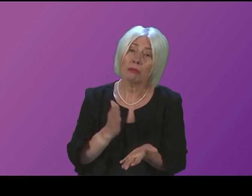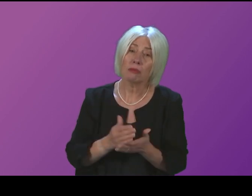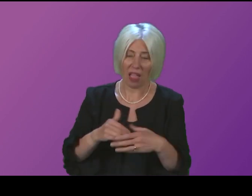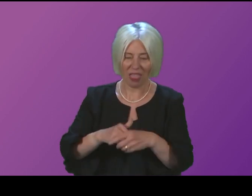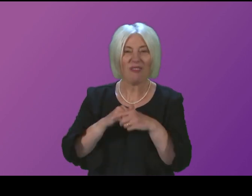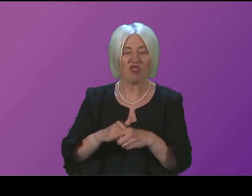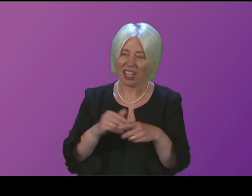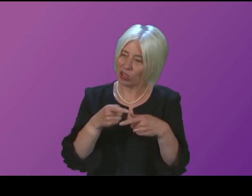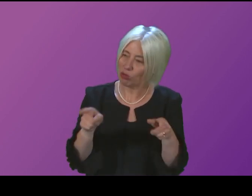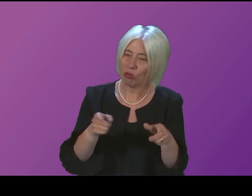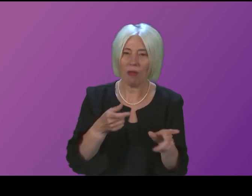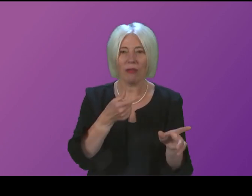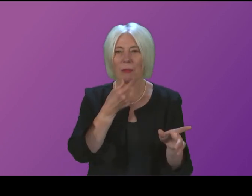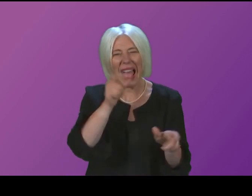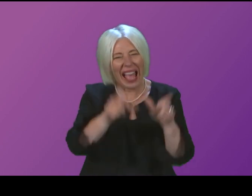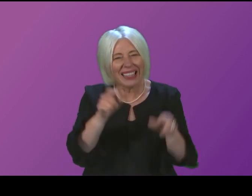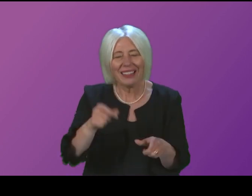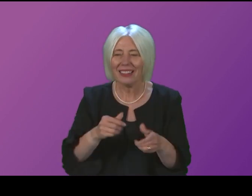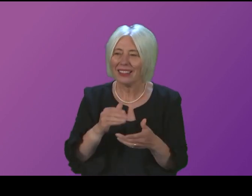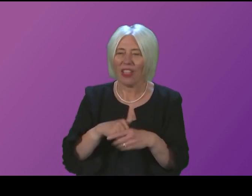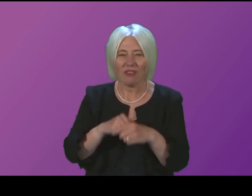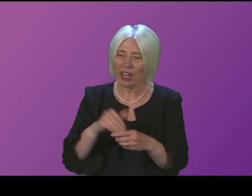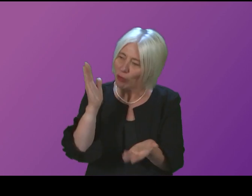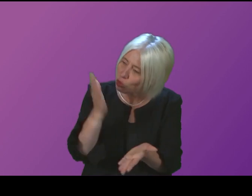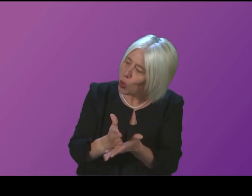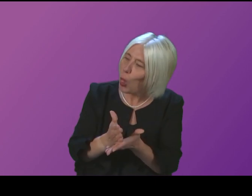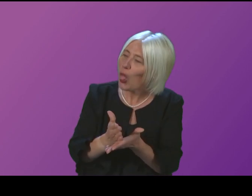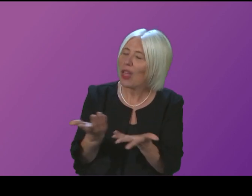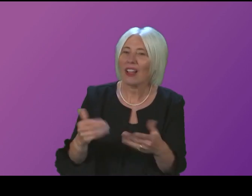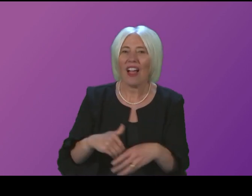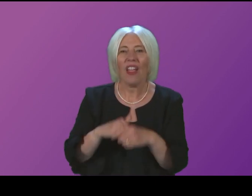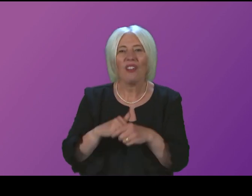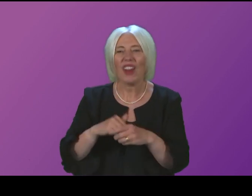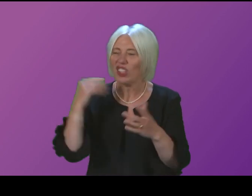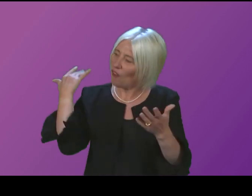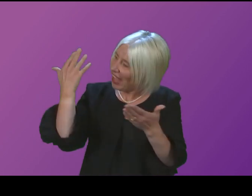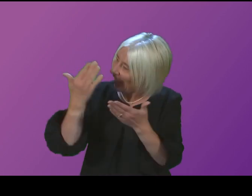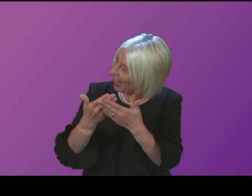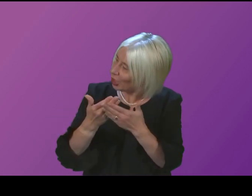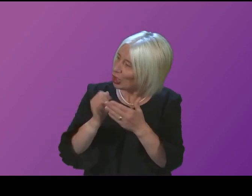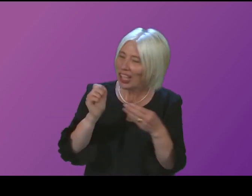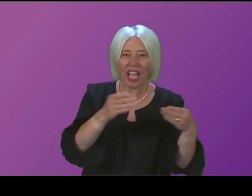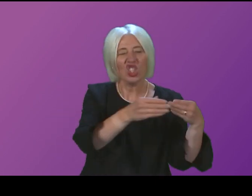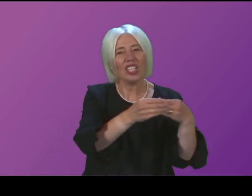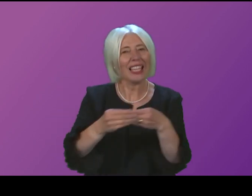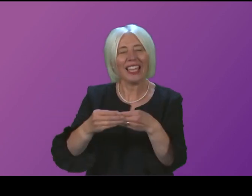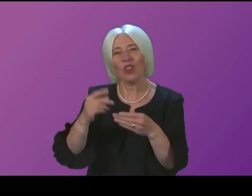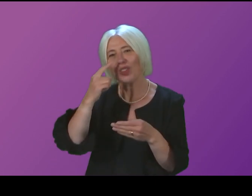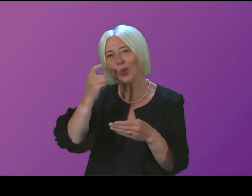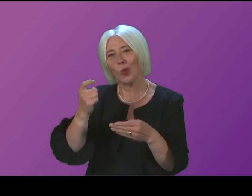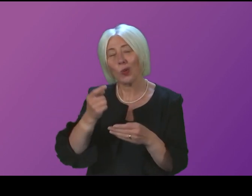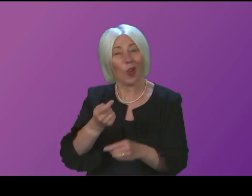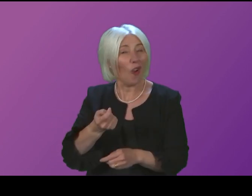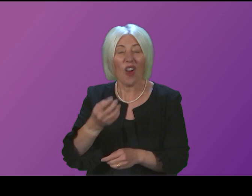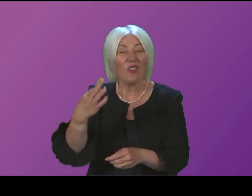friend of man, the friend of truth, the friend of age, and guide of youth. Few hearts